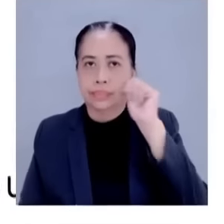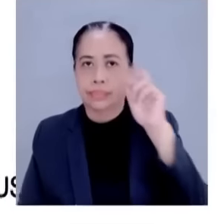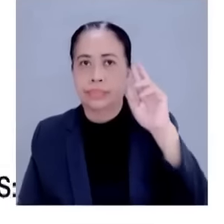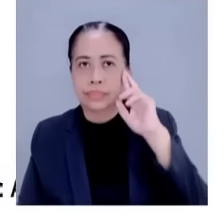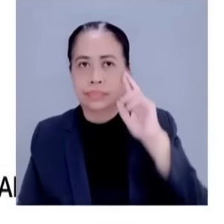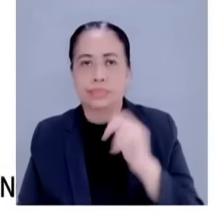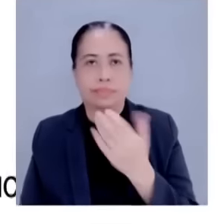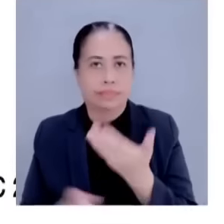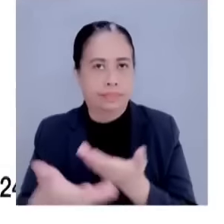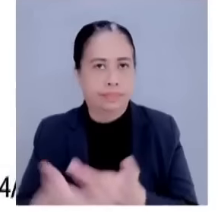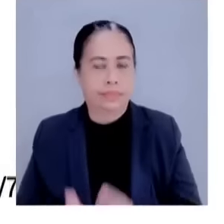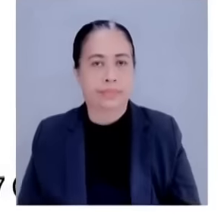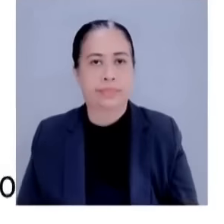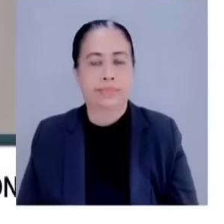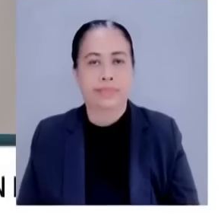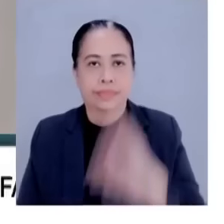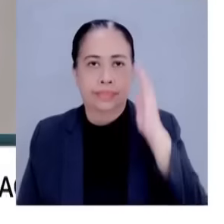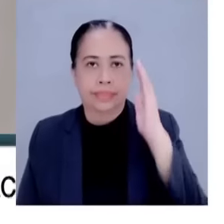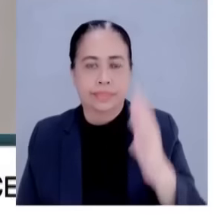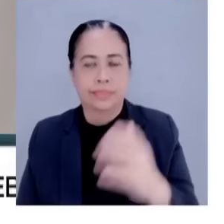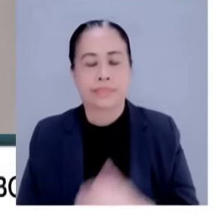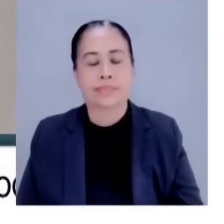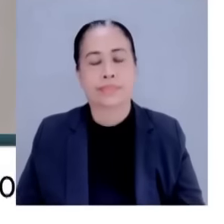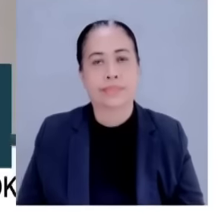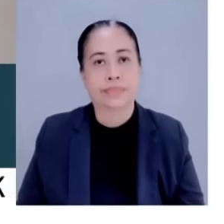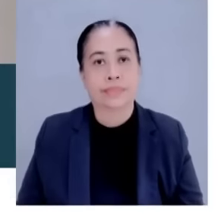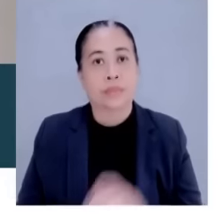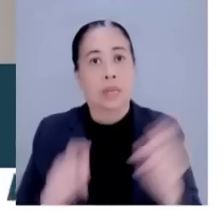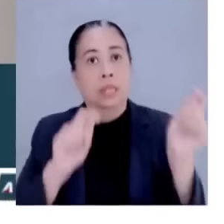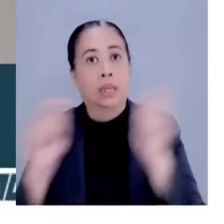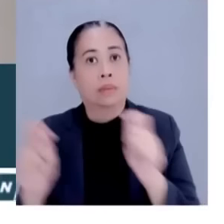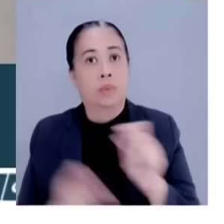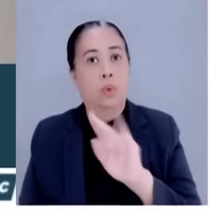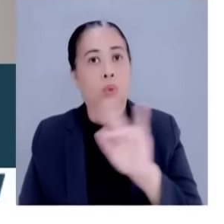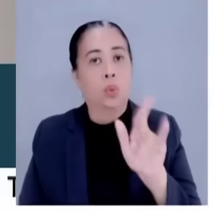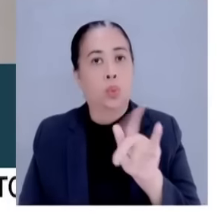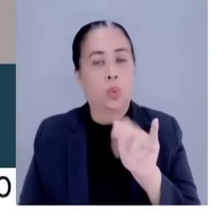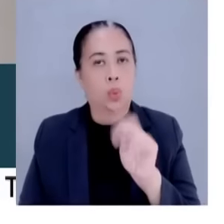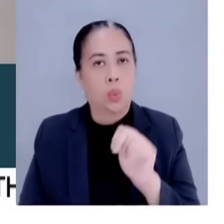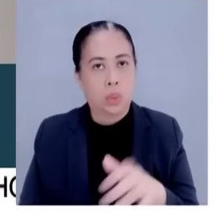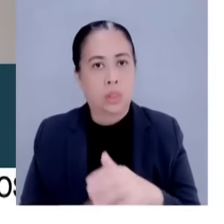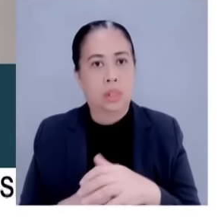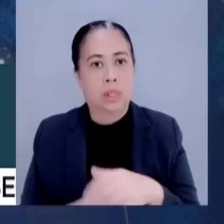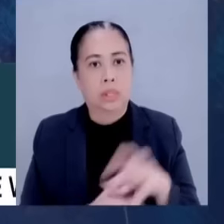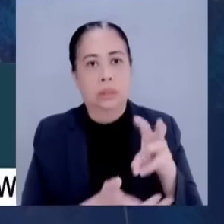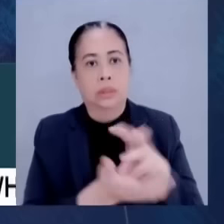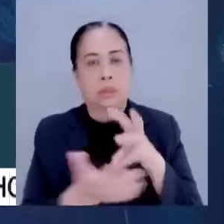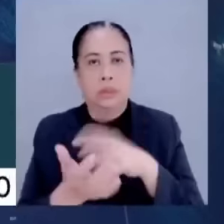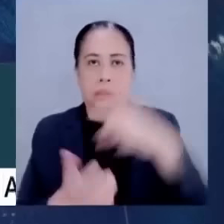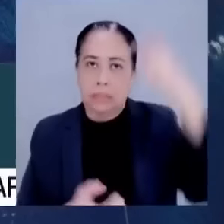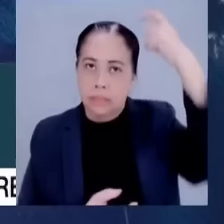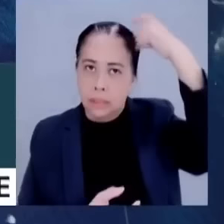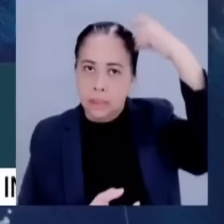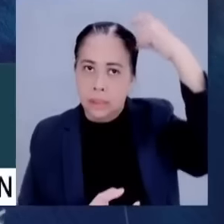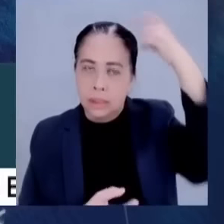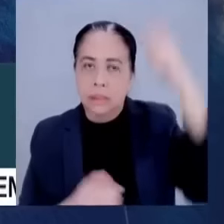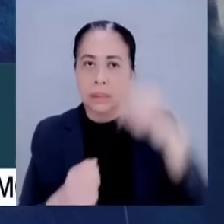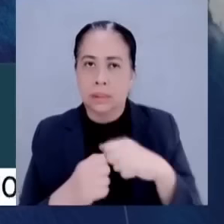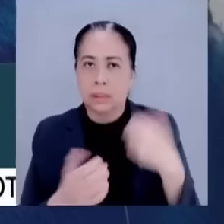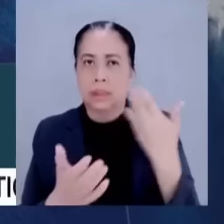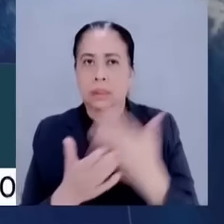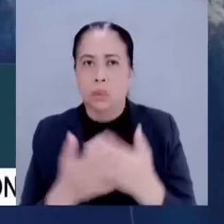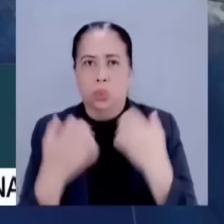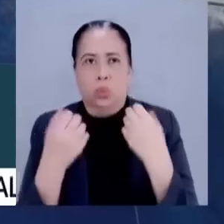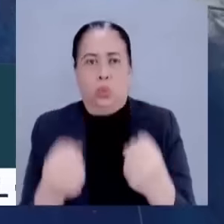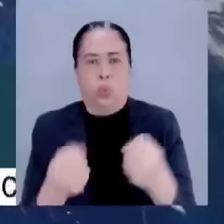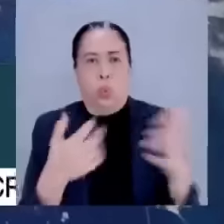to you. Hi, good afternoon, Carmina. Typhoon Hulyan has passed Sabtang Island in Batanes and is forecast to reach super